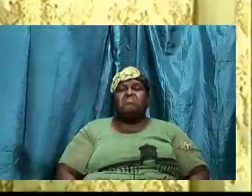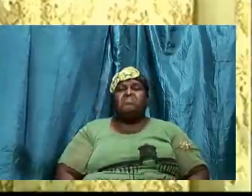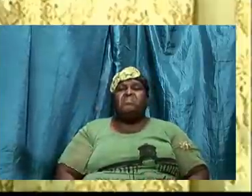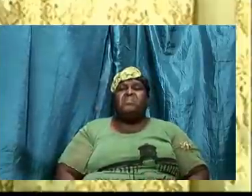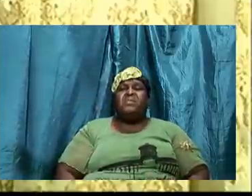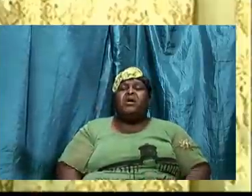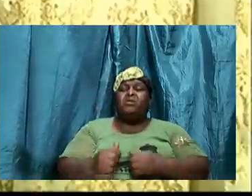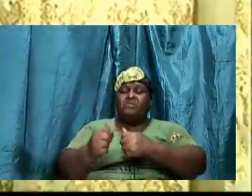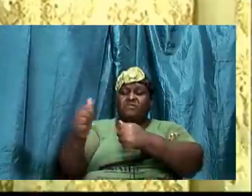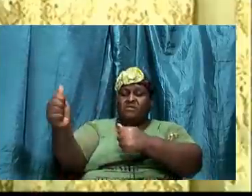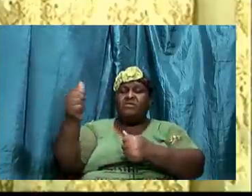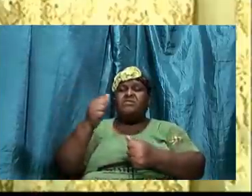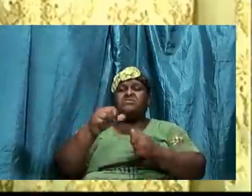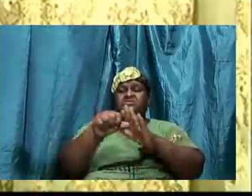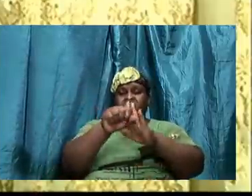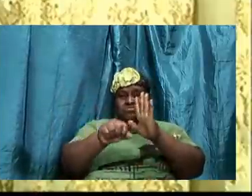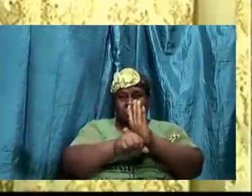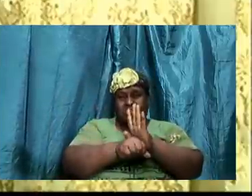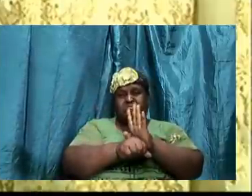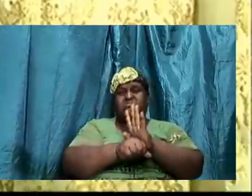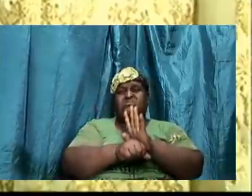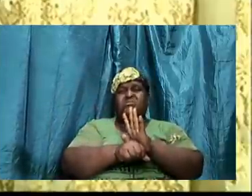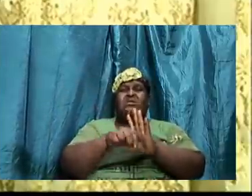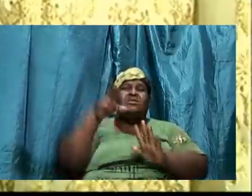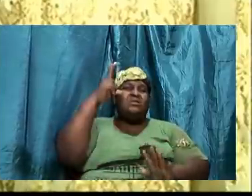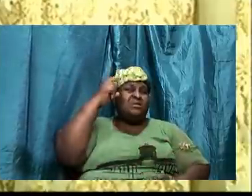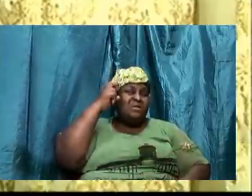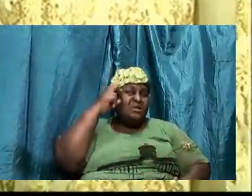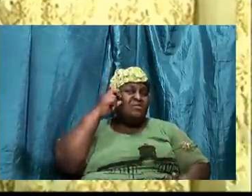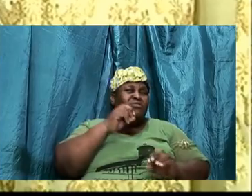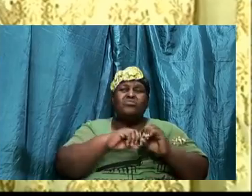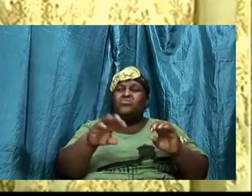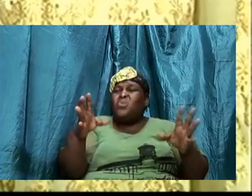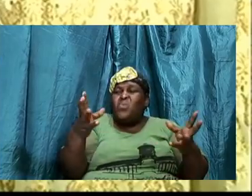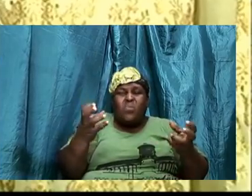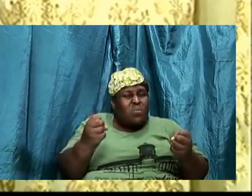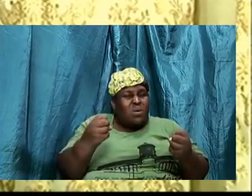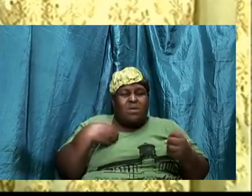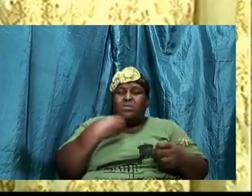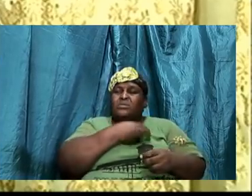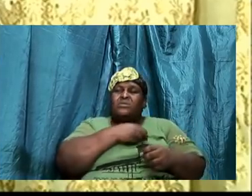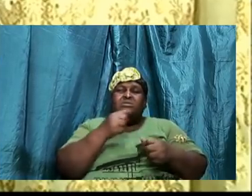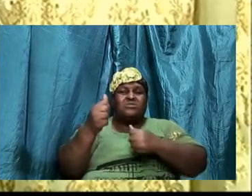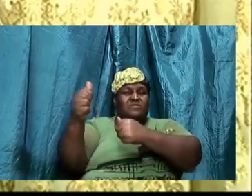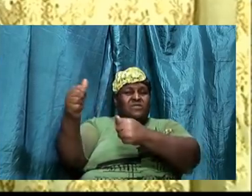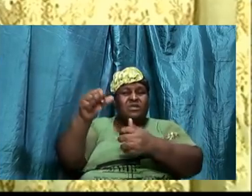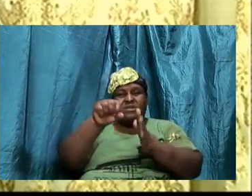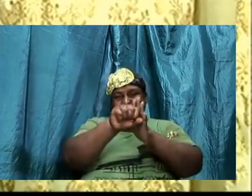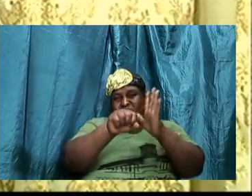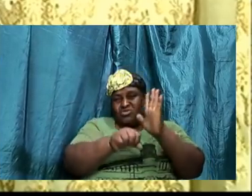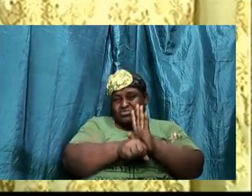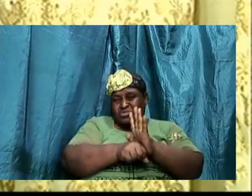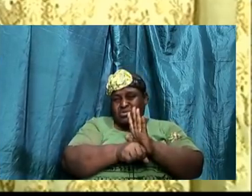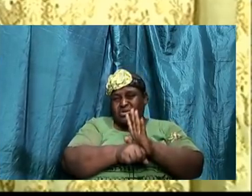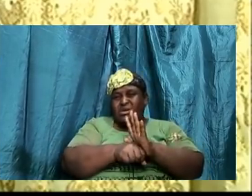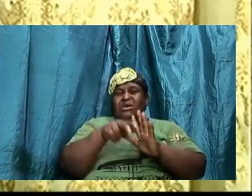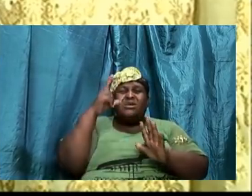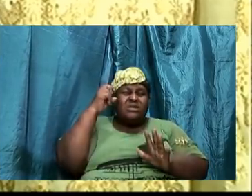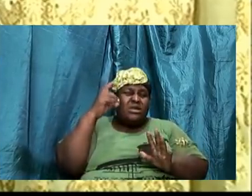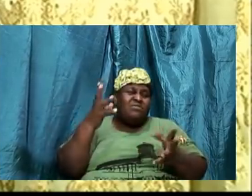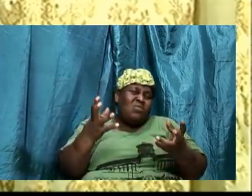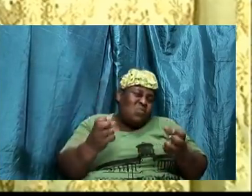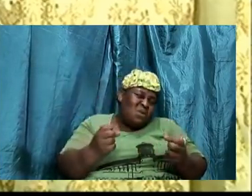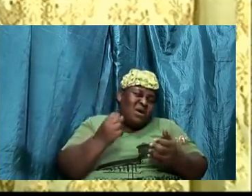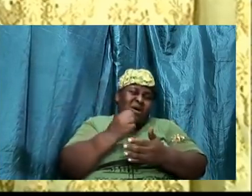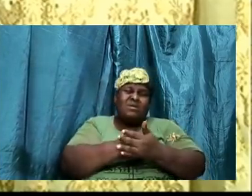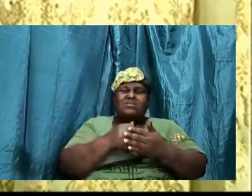following the scriptures. The devil would not want us to follow the scripture, you know. The devil wants when somebody come in the church and they say,